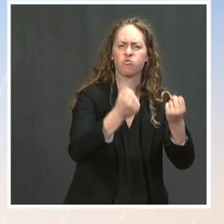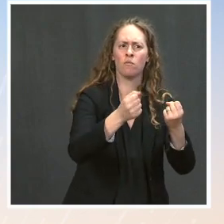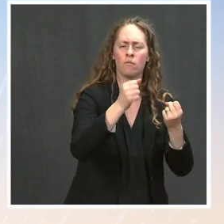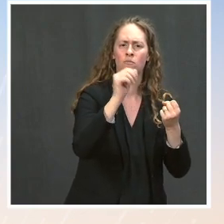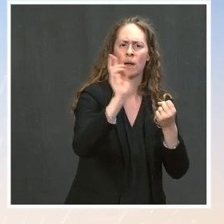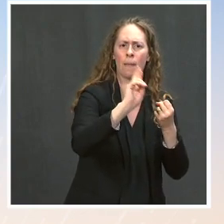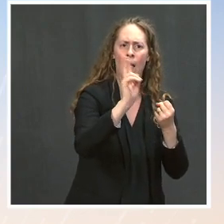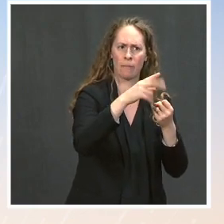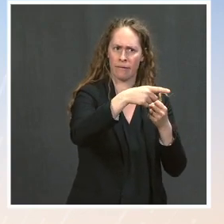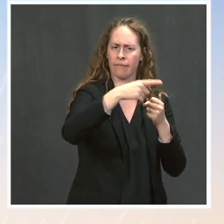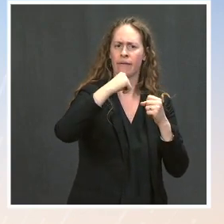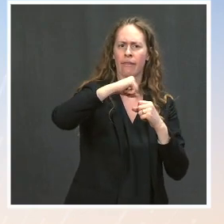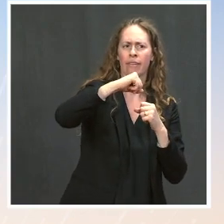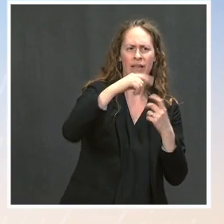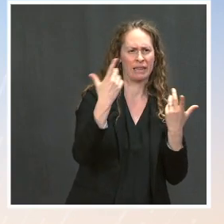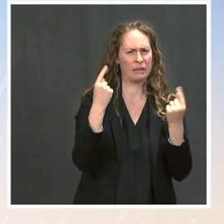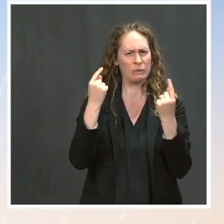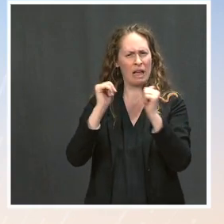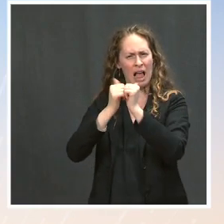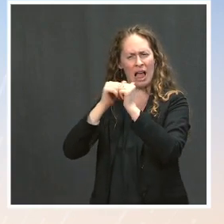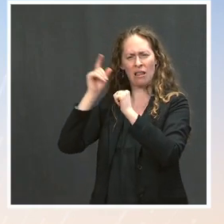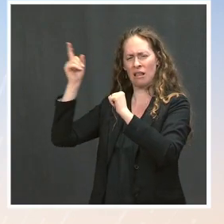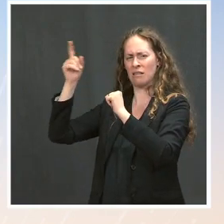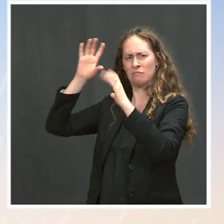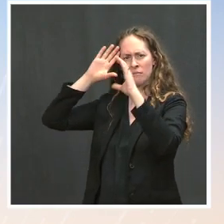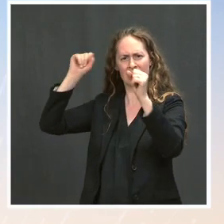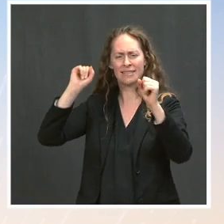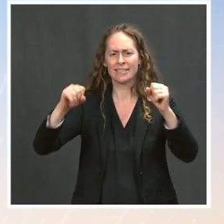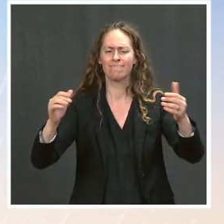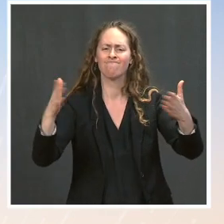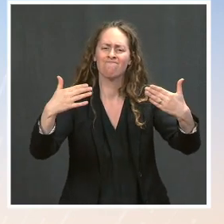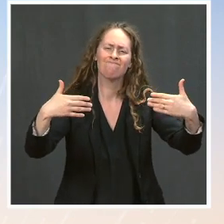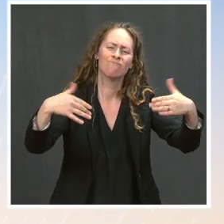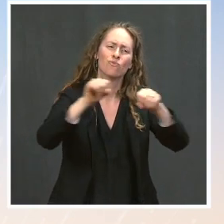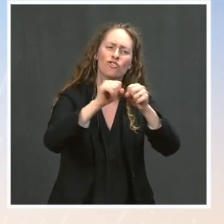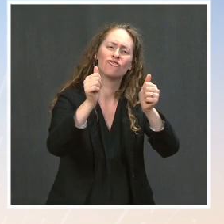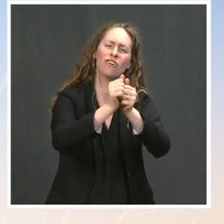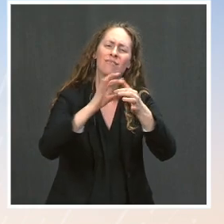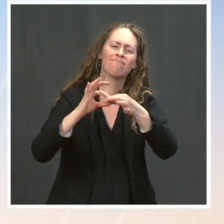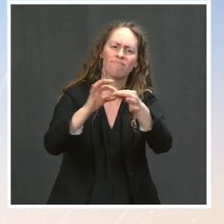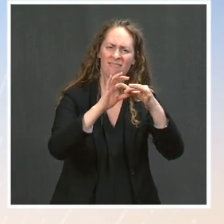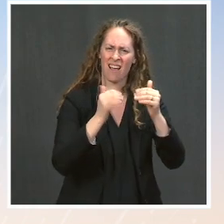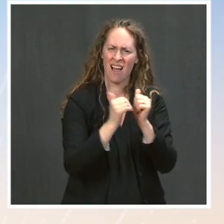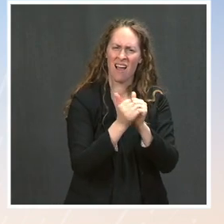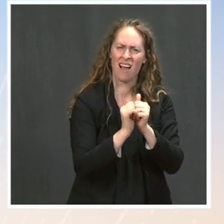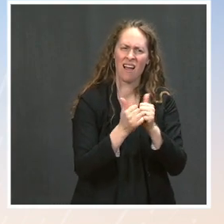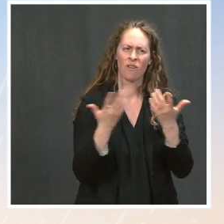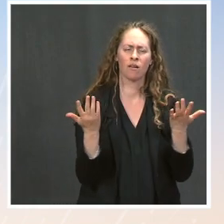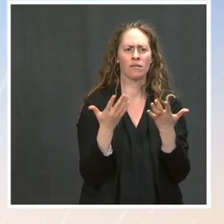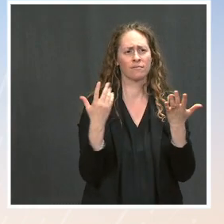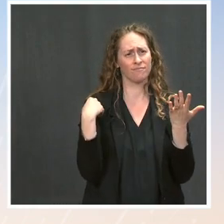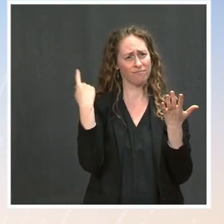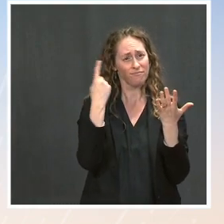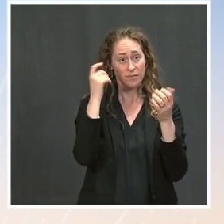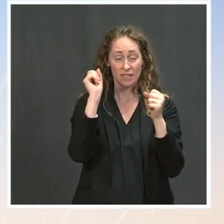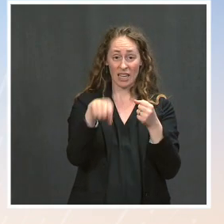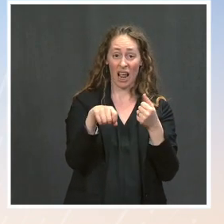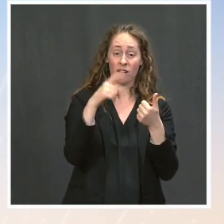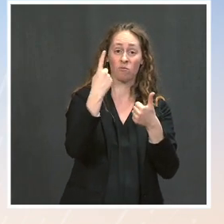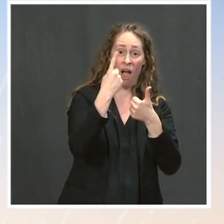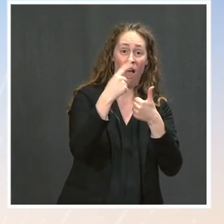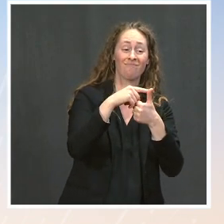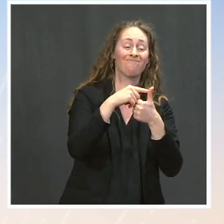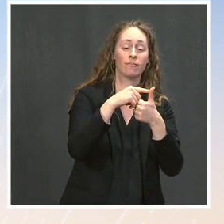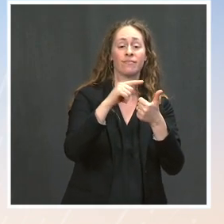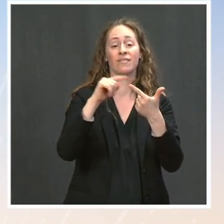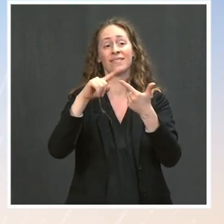as intertwined? And does, you know, do they have to kind of, can you not have one without the other, I guess is what I'm saying. That's an